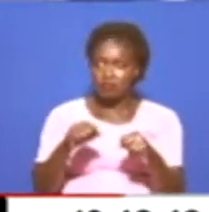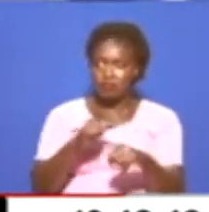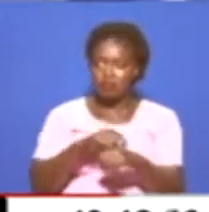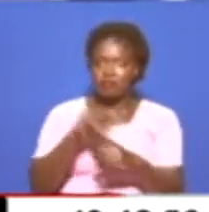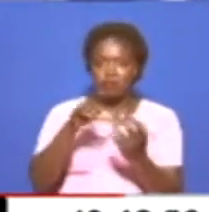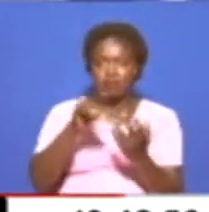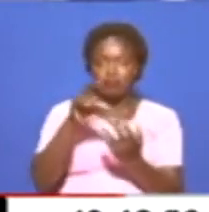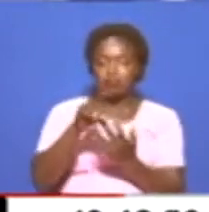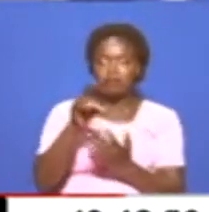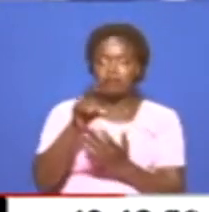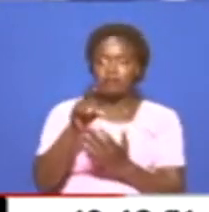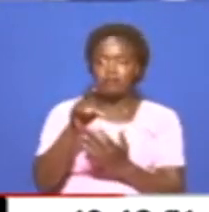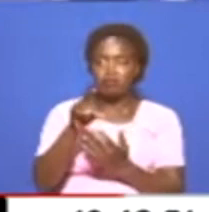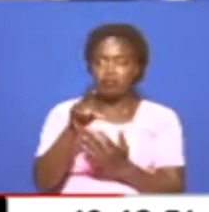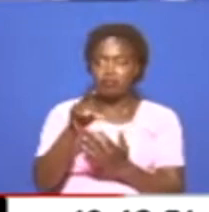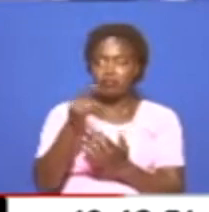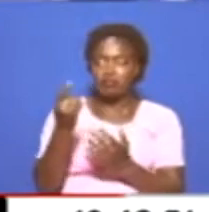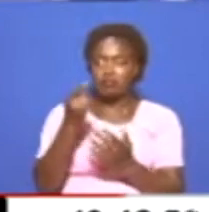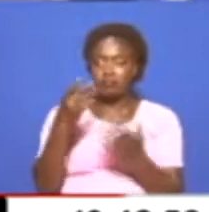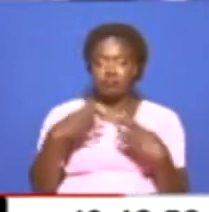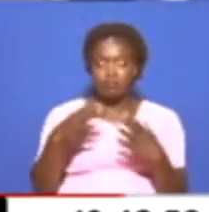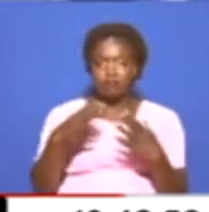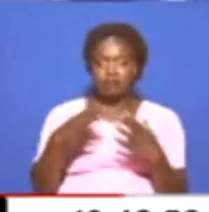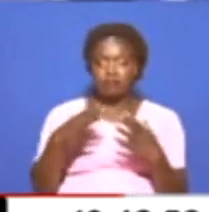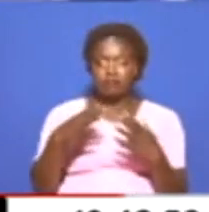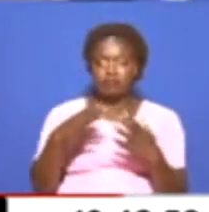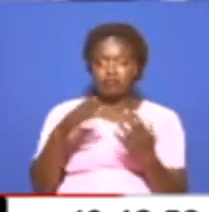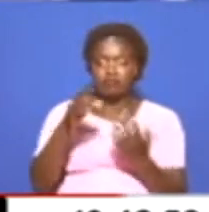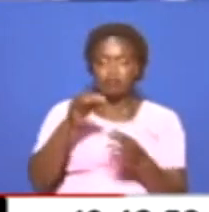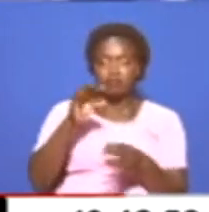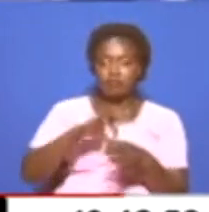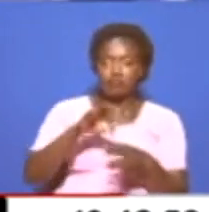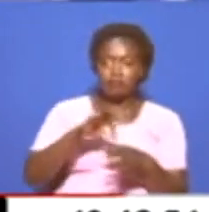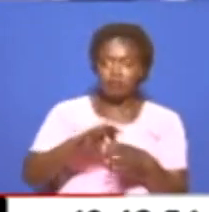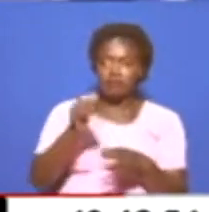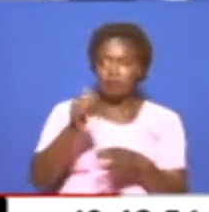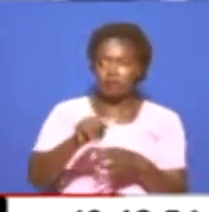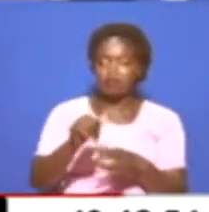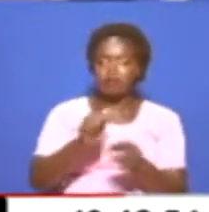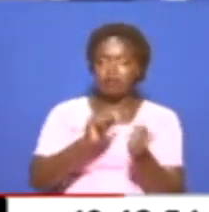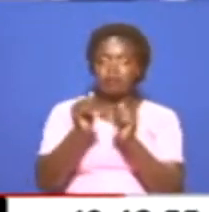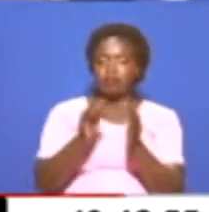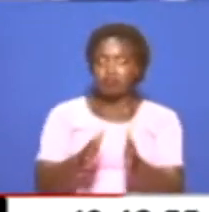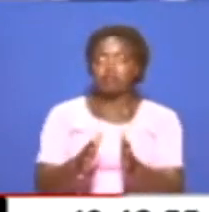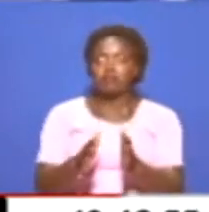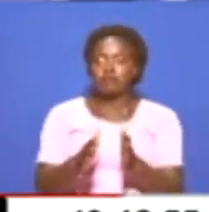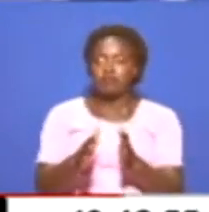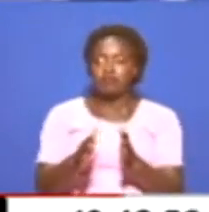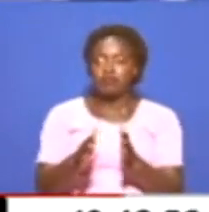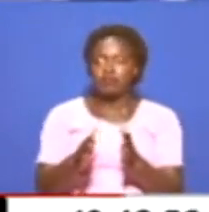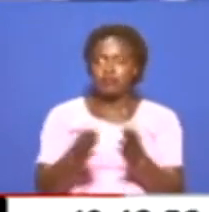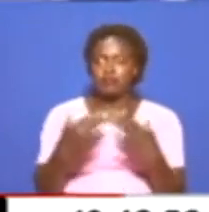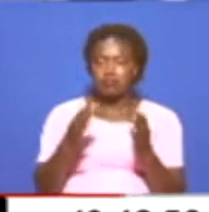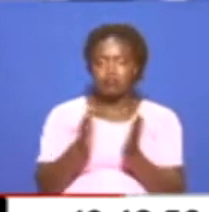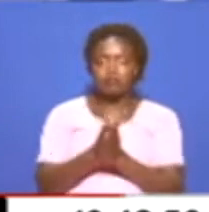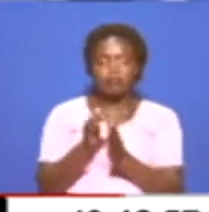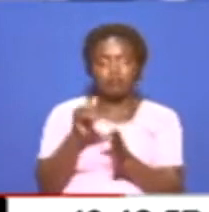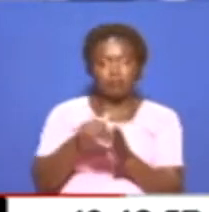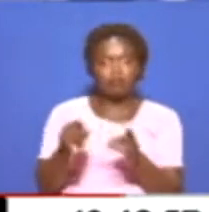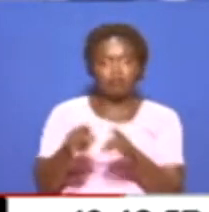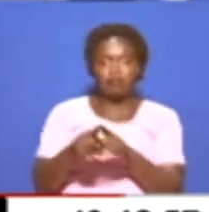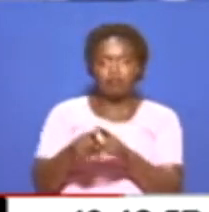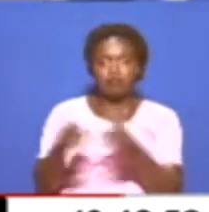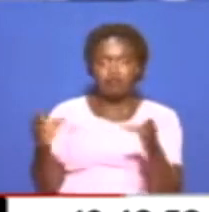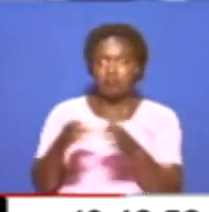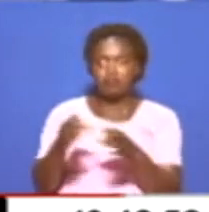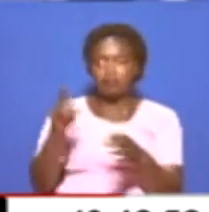nominations, that you are the only people that are supposed to vote for any contestant. There are people within the same party. You must be a